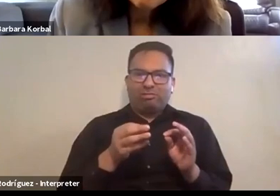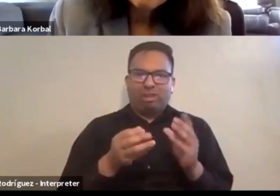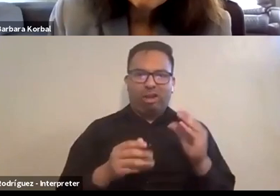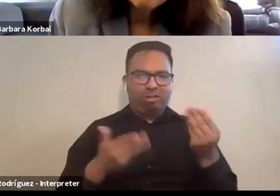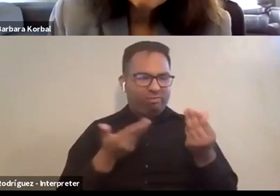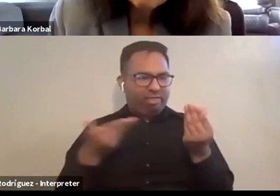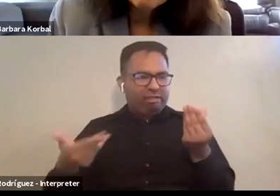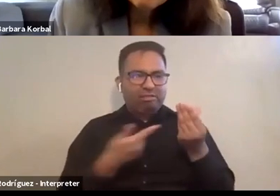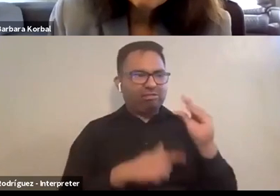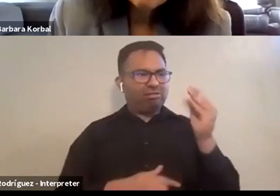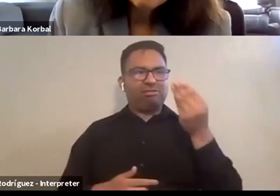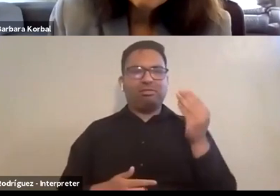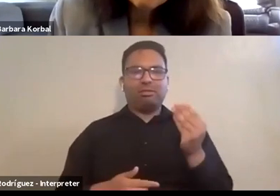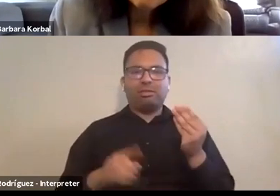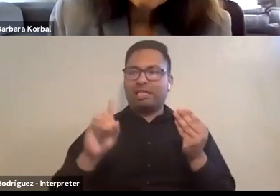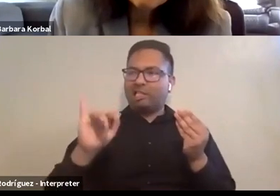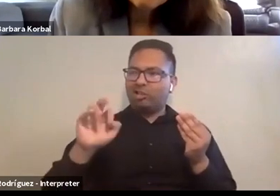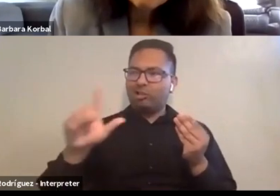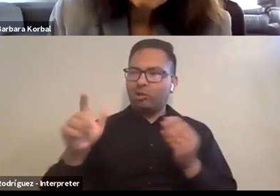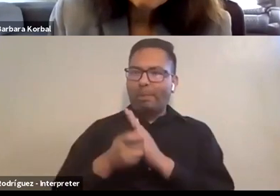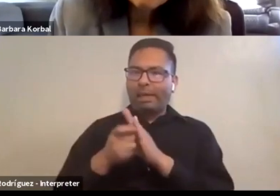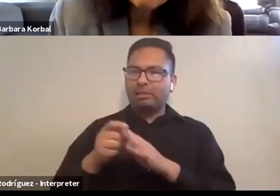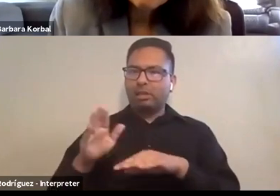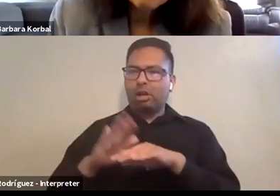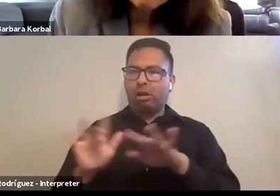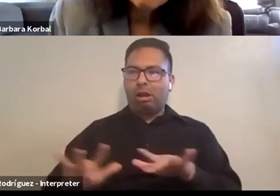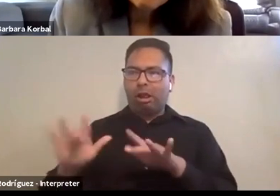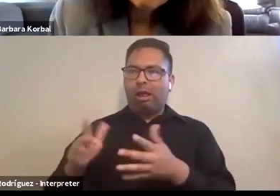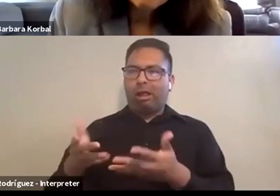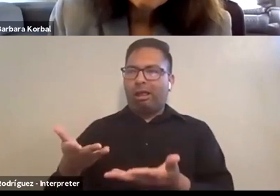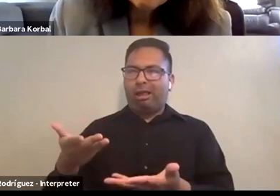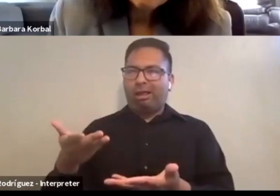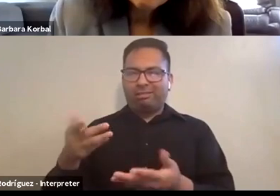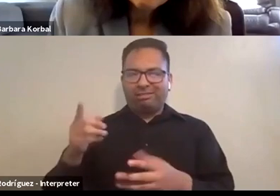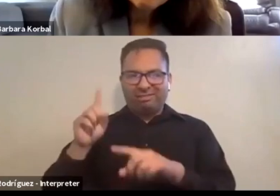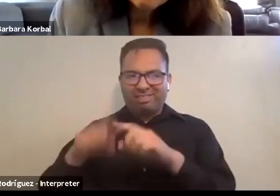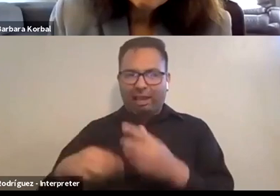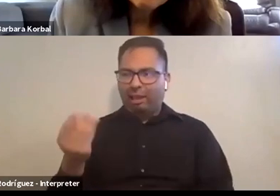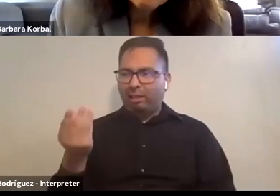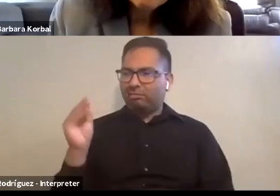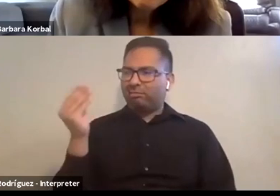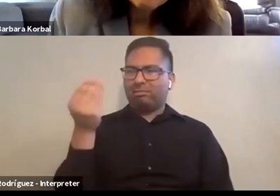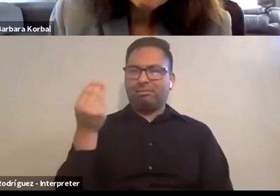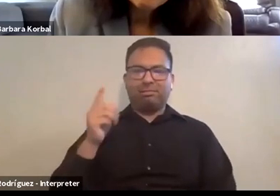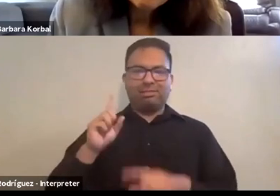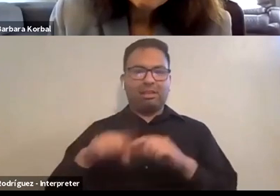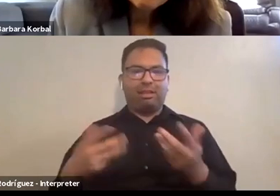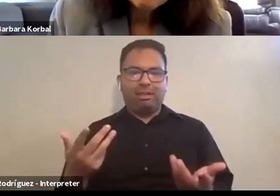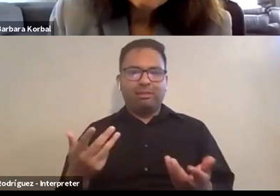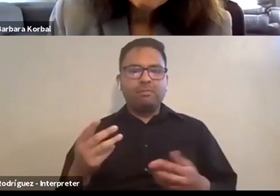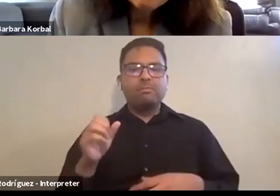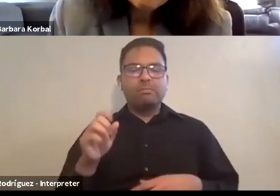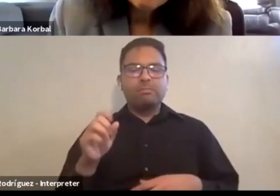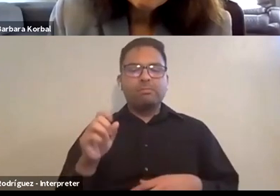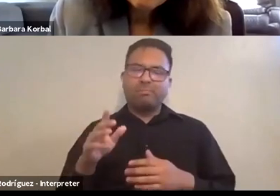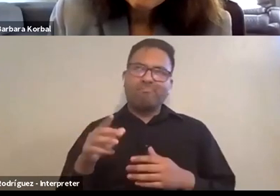can't hold a digital magazine in your hands, no matter how hard you try. So they all have their place, but